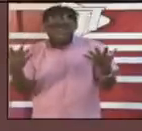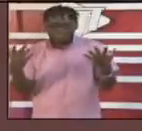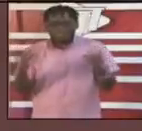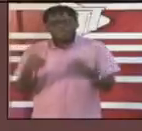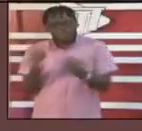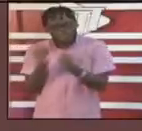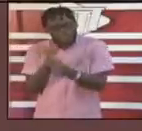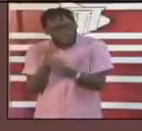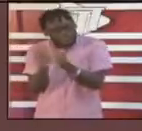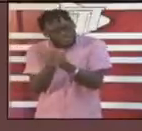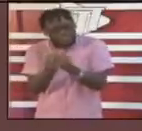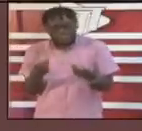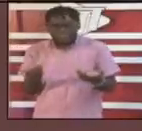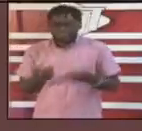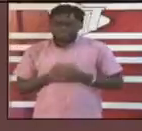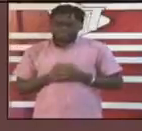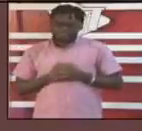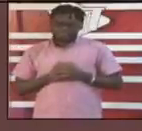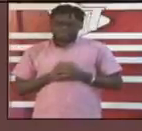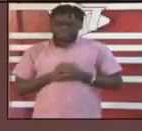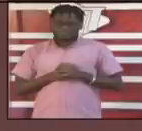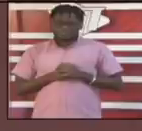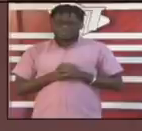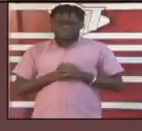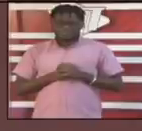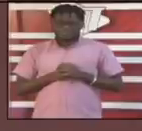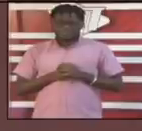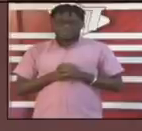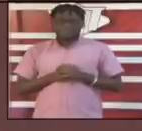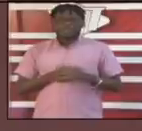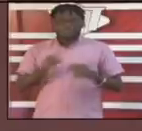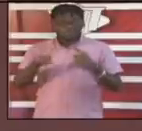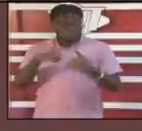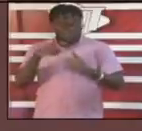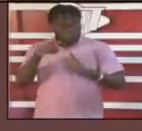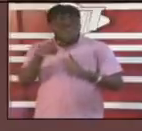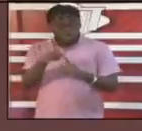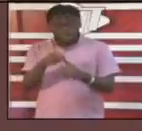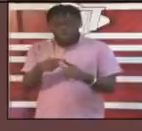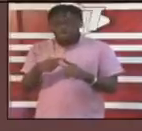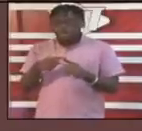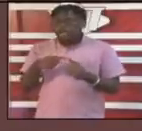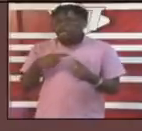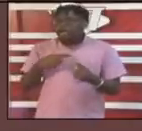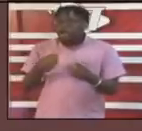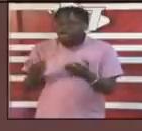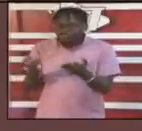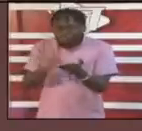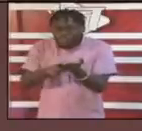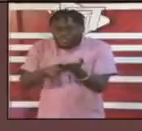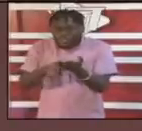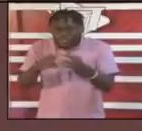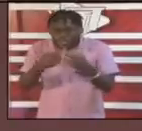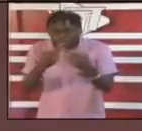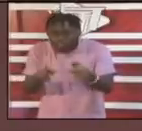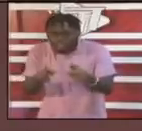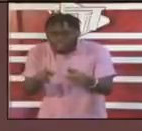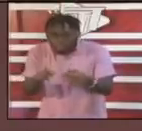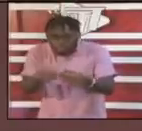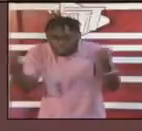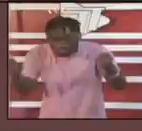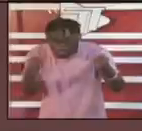On the day of results, yes, it can be a very emotional day, but manage your